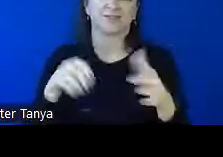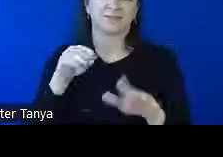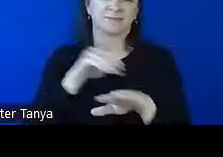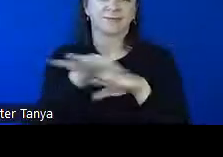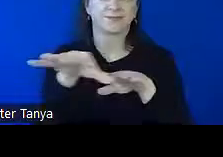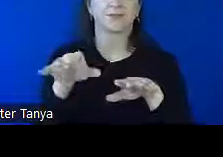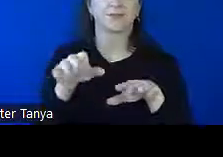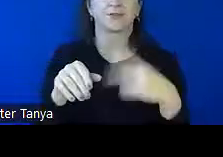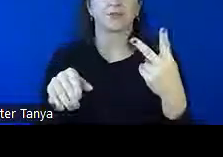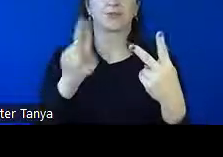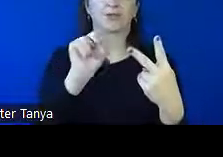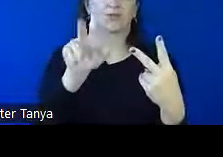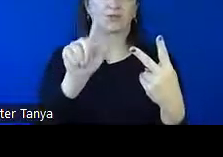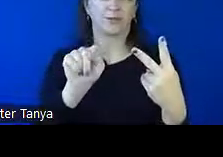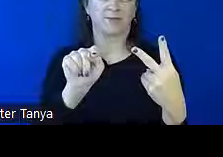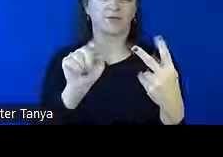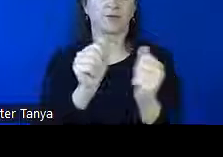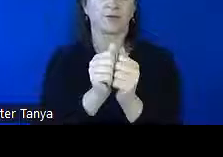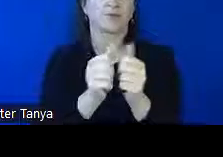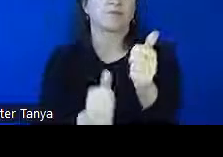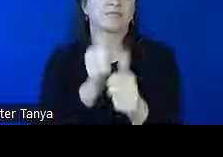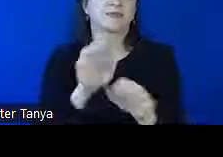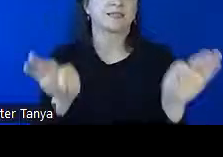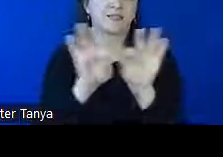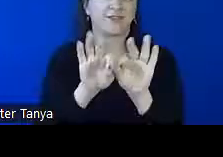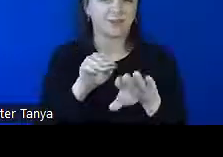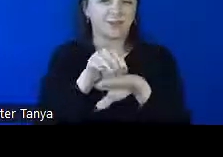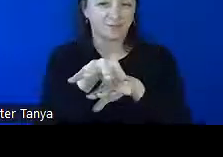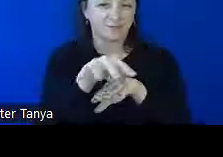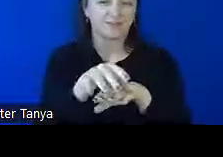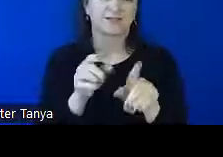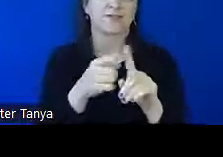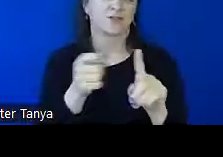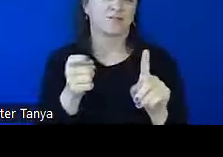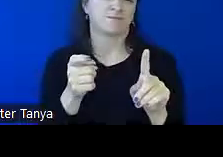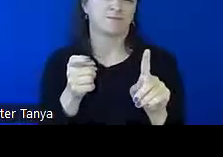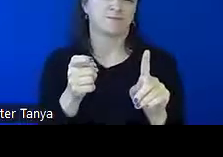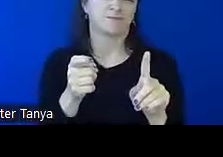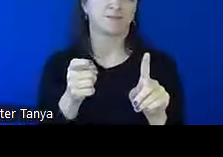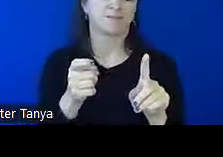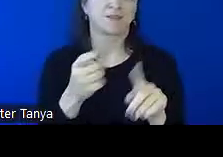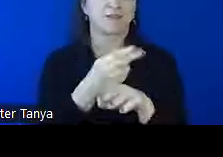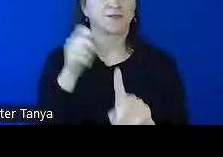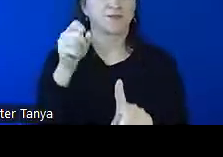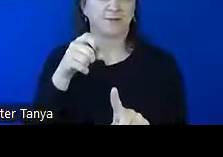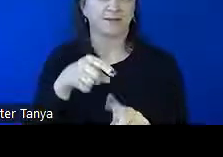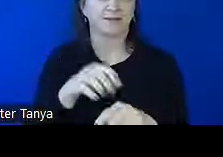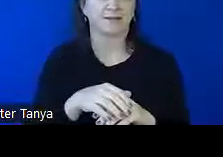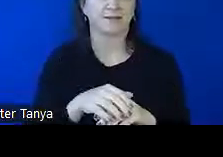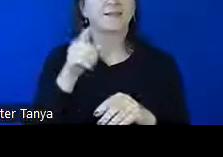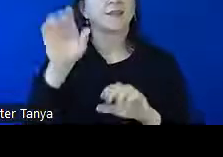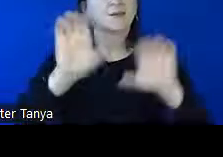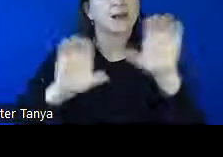two neurotransmitters with the most significant action from the use of stimulants. These are